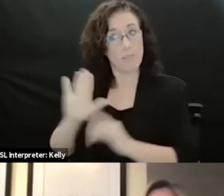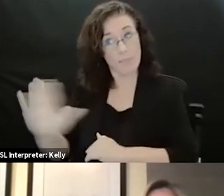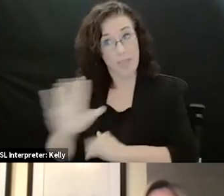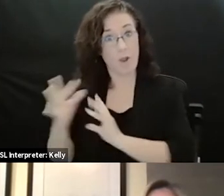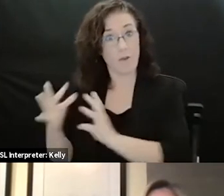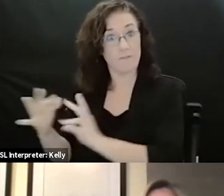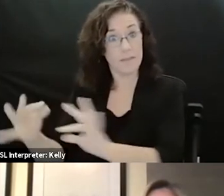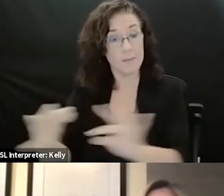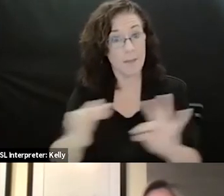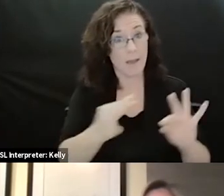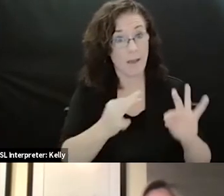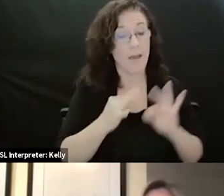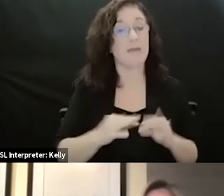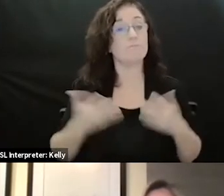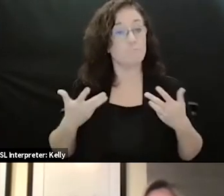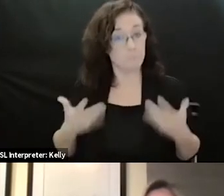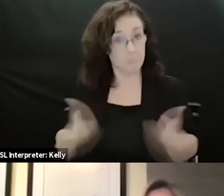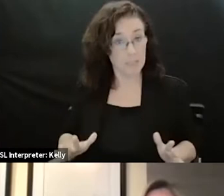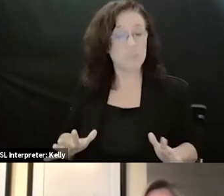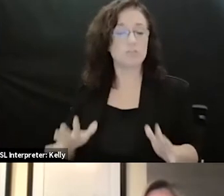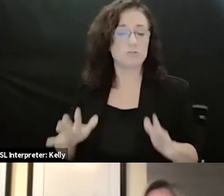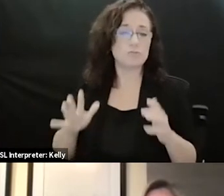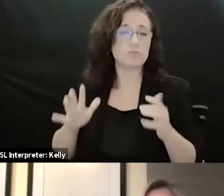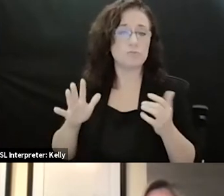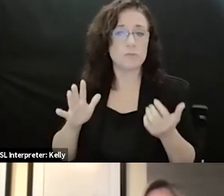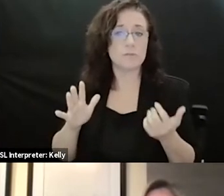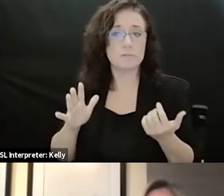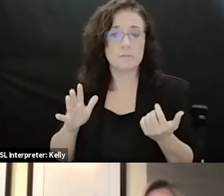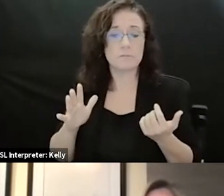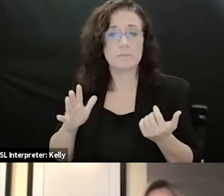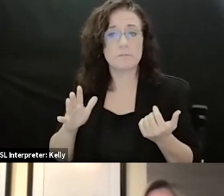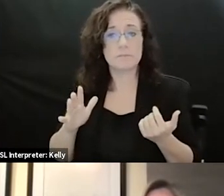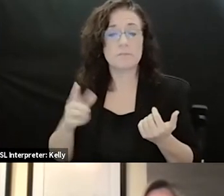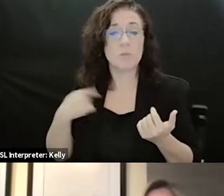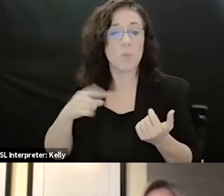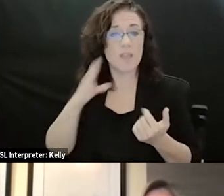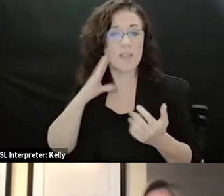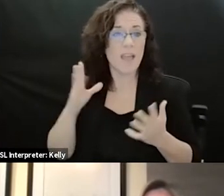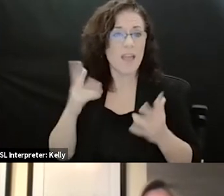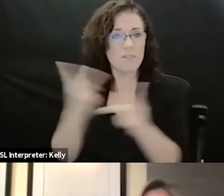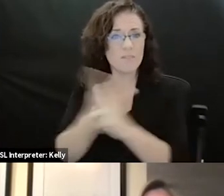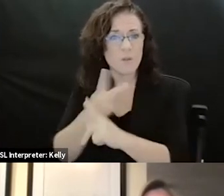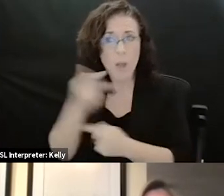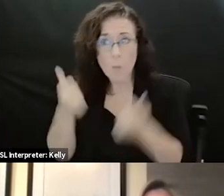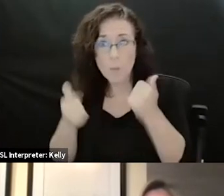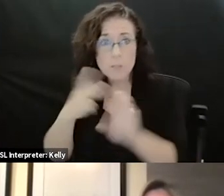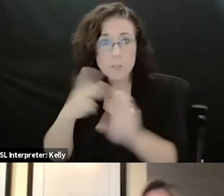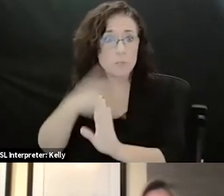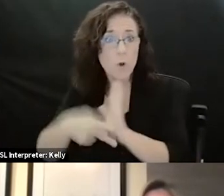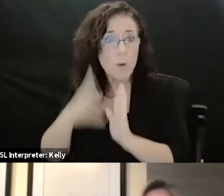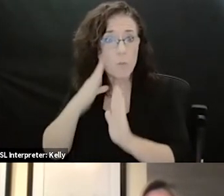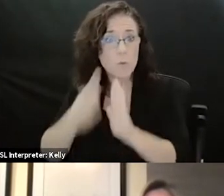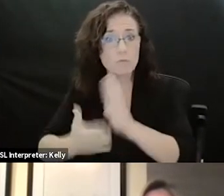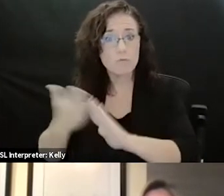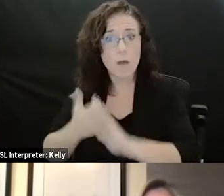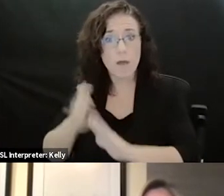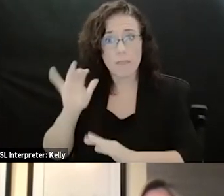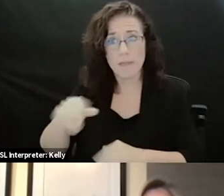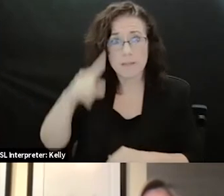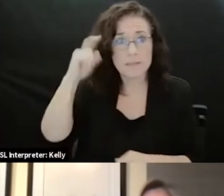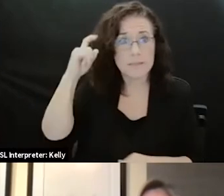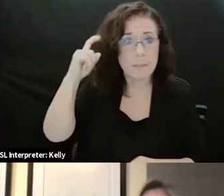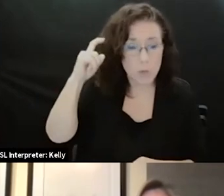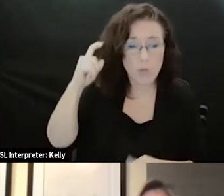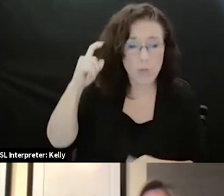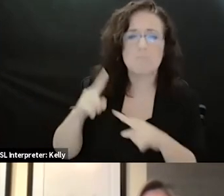deciding the different kinds of programs that will be needed based on our student needs and of